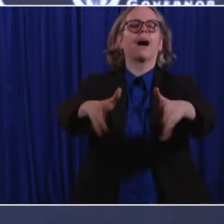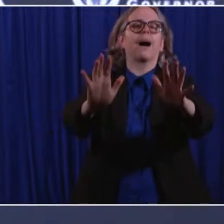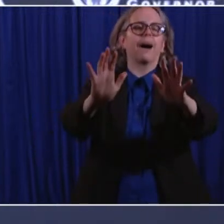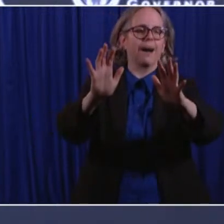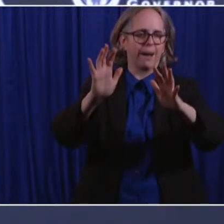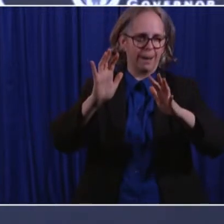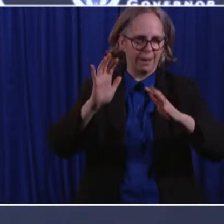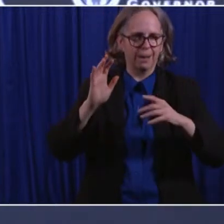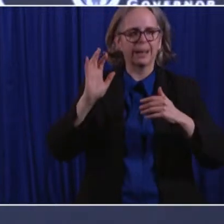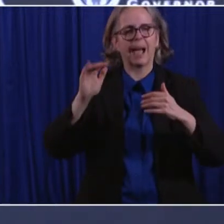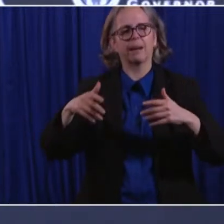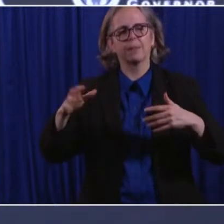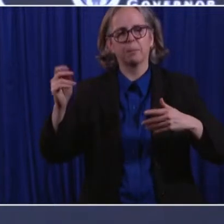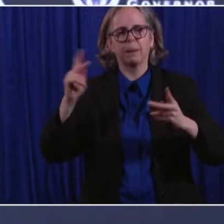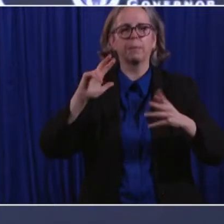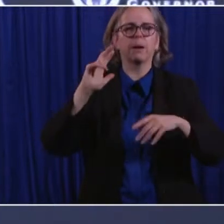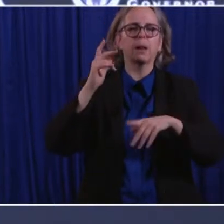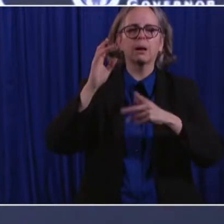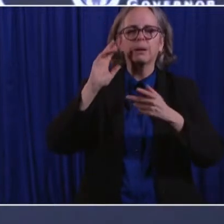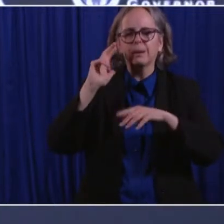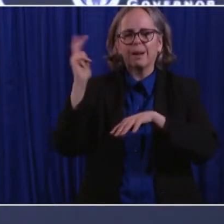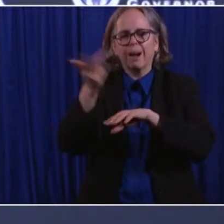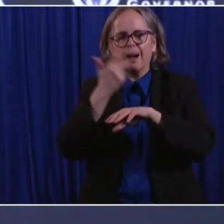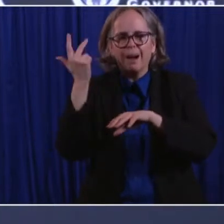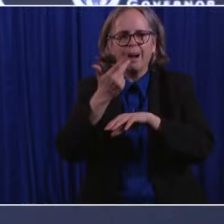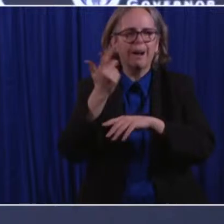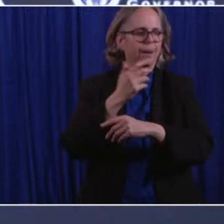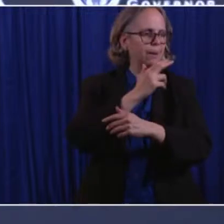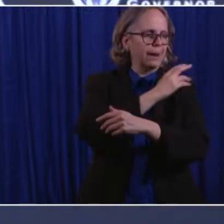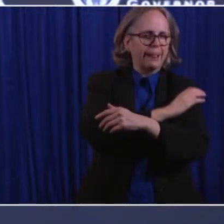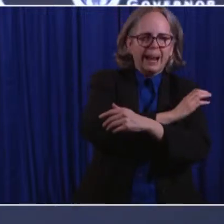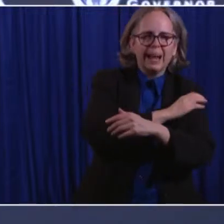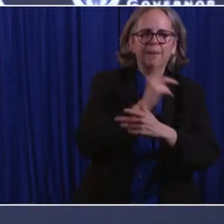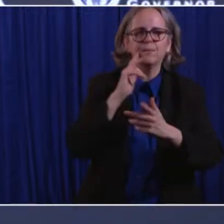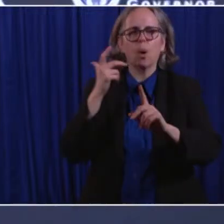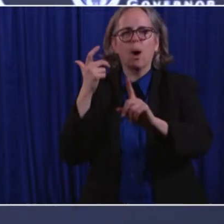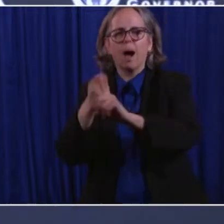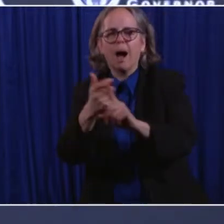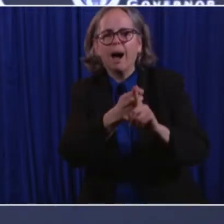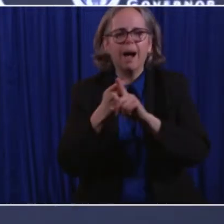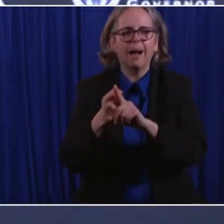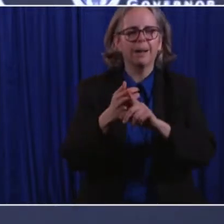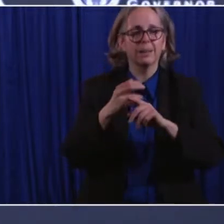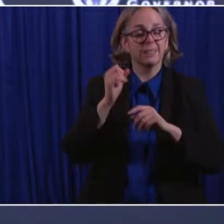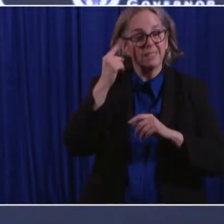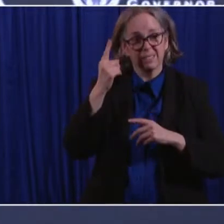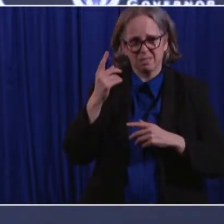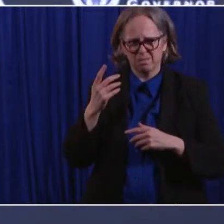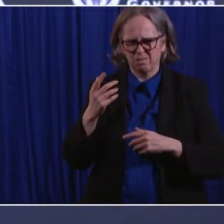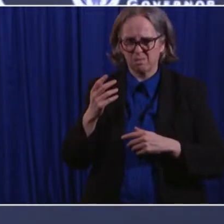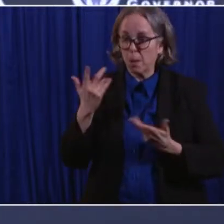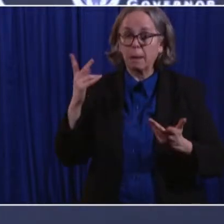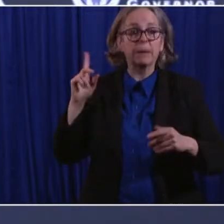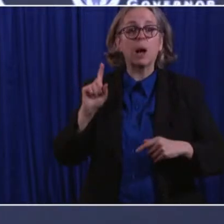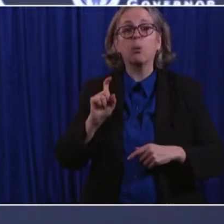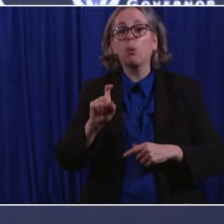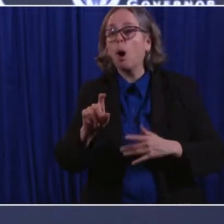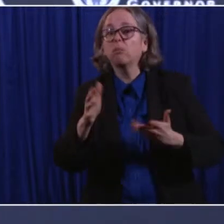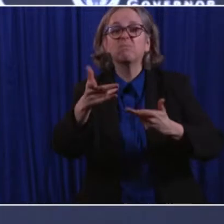mobile clinics out in neighborhoods, and that people literally will be able to walk up and get the